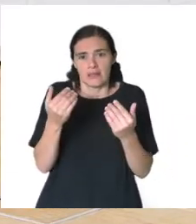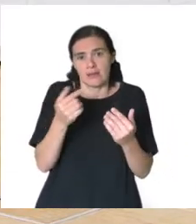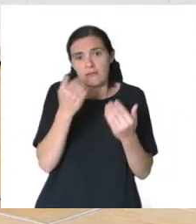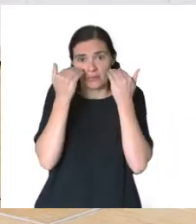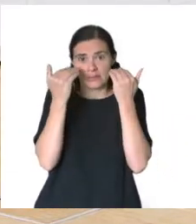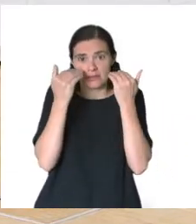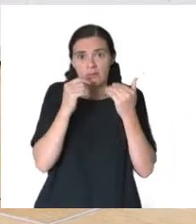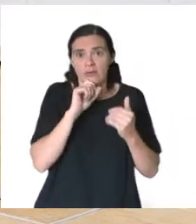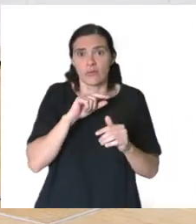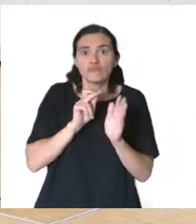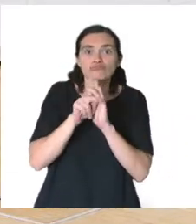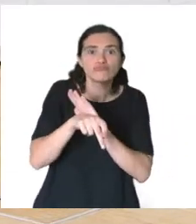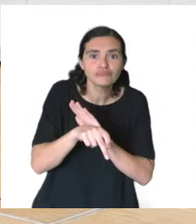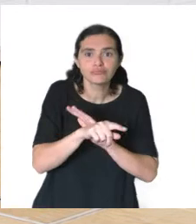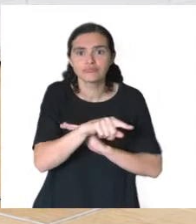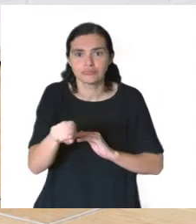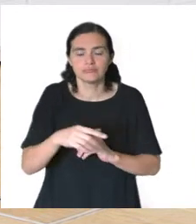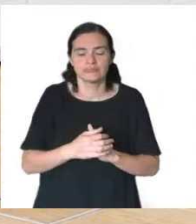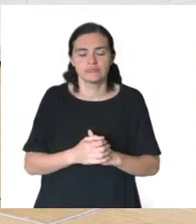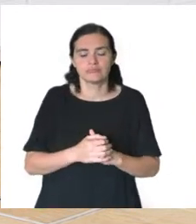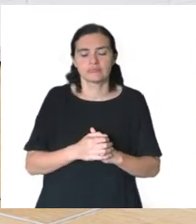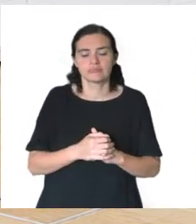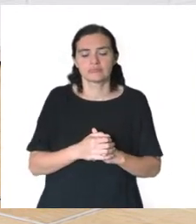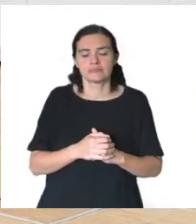meeting. So I'm going to go inside